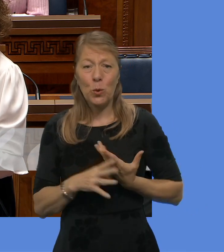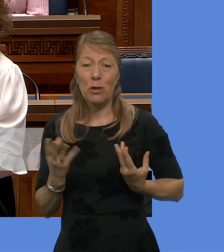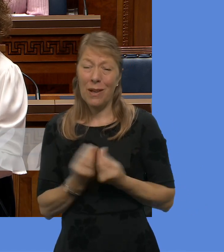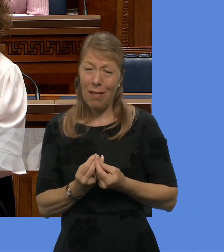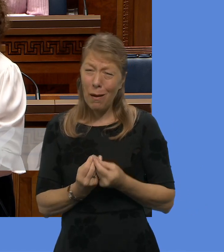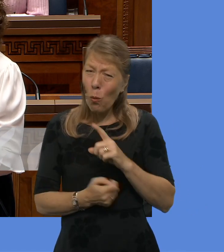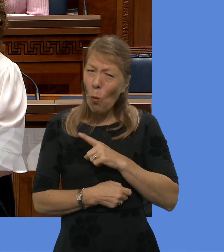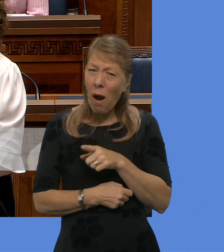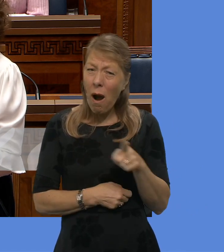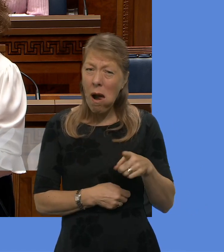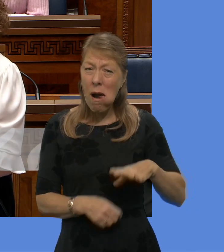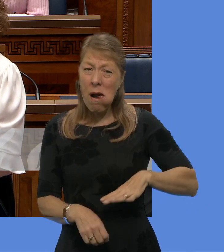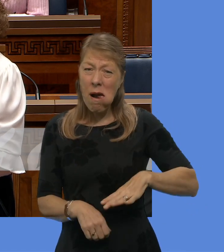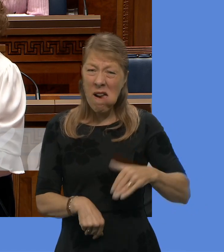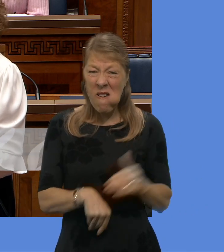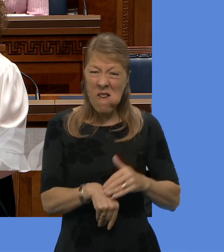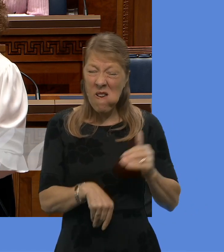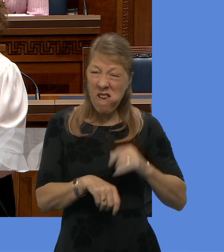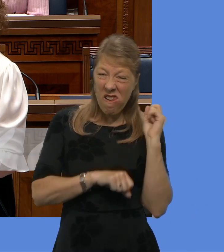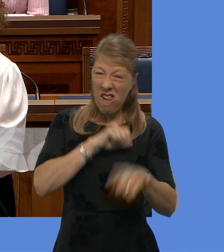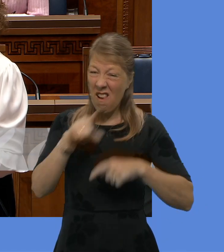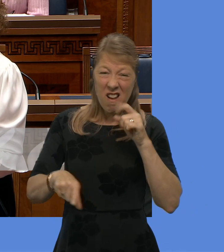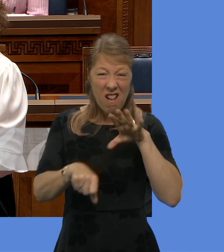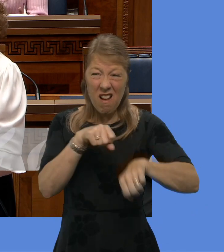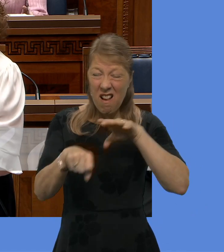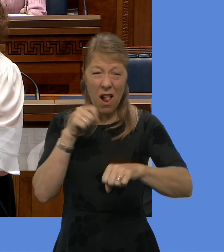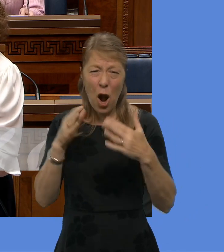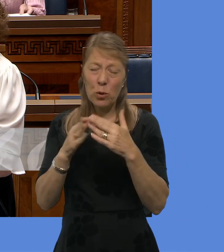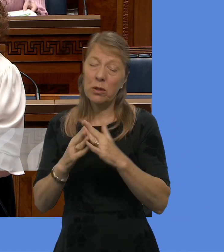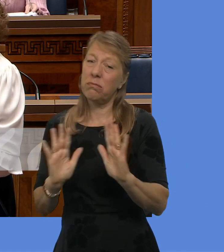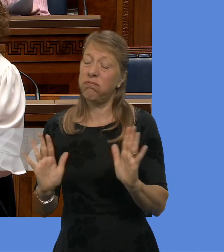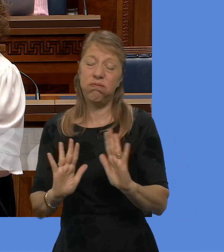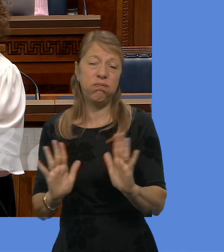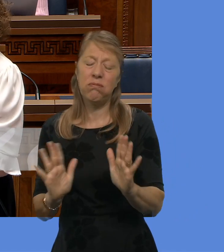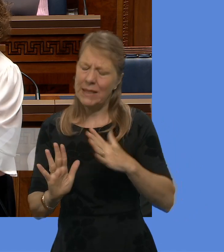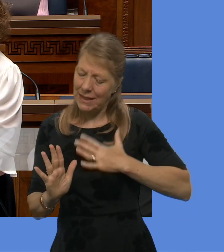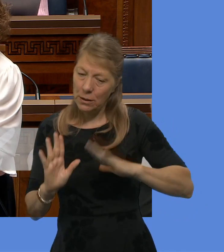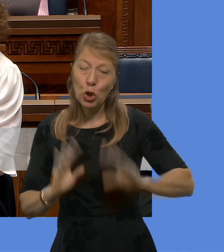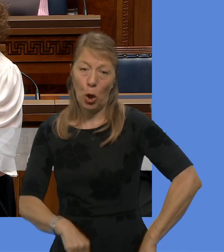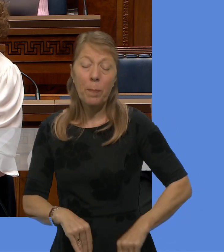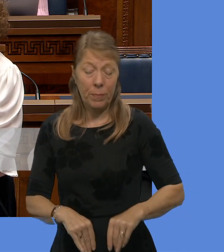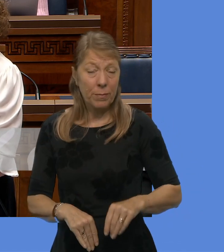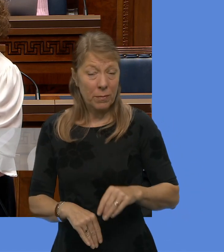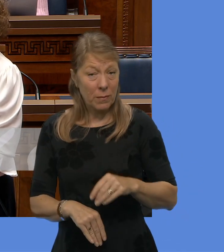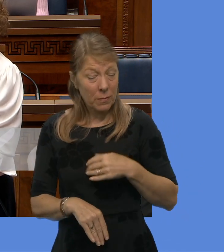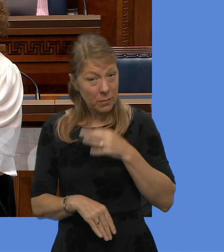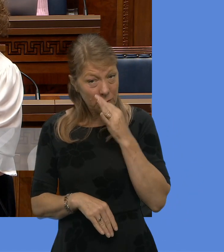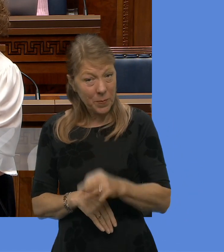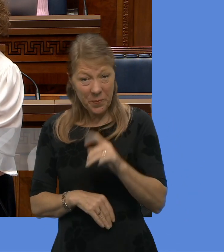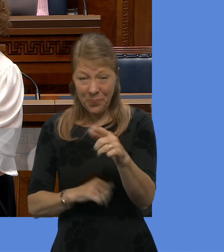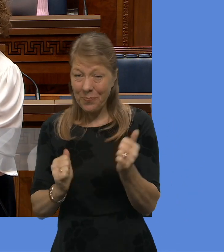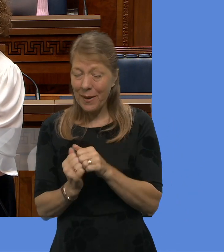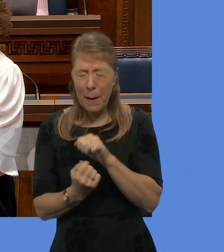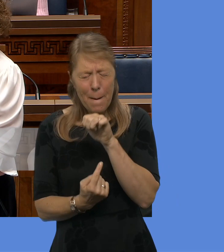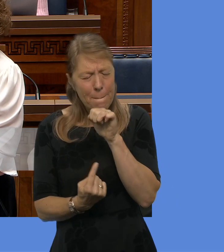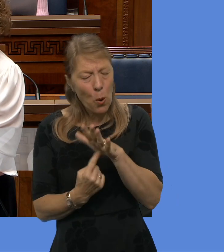on individuals, on people's homes have to be condemned by everyone? Would the Minister agree that it's crucial that this funding